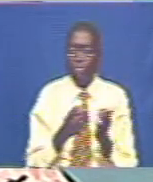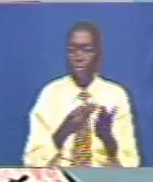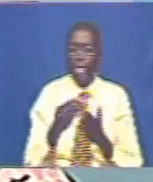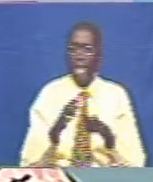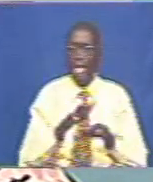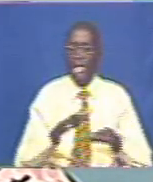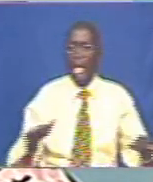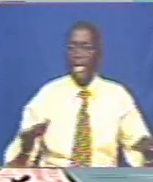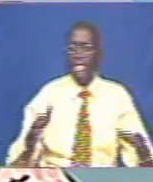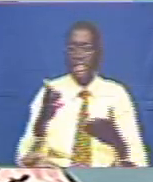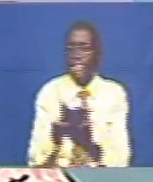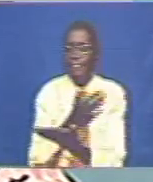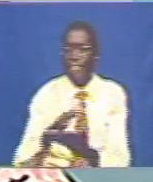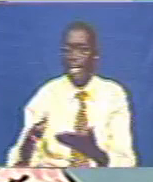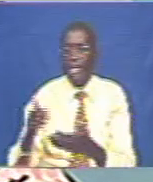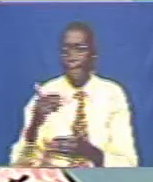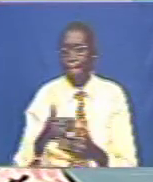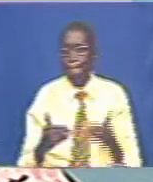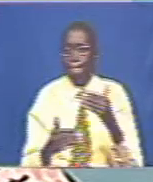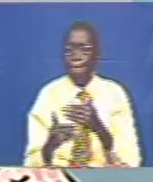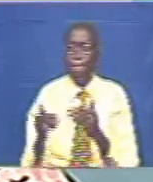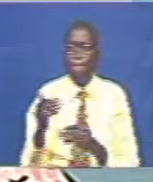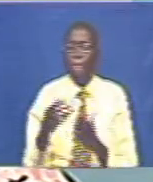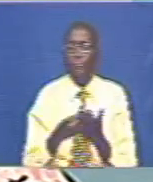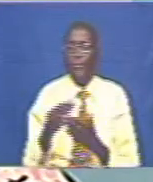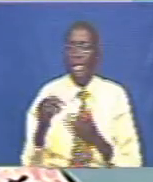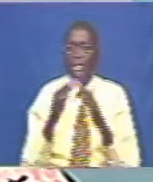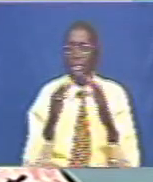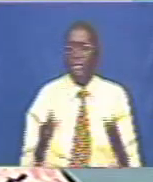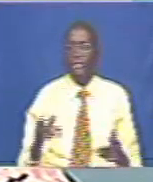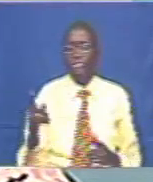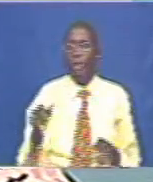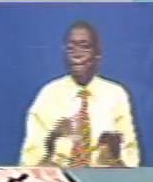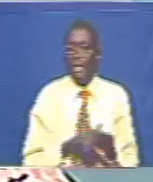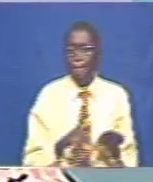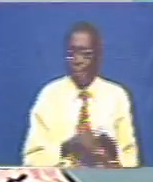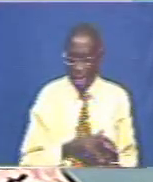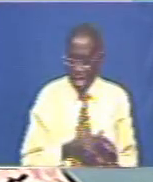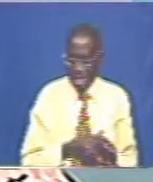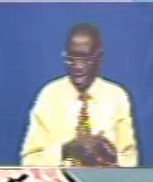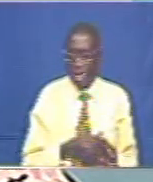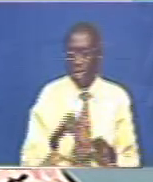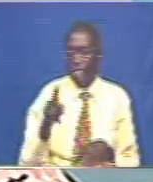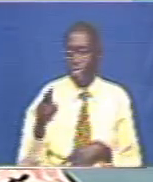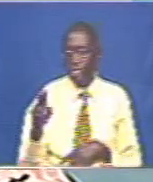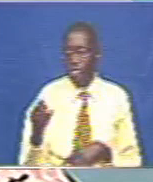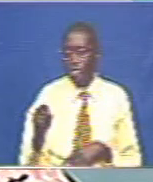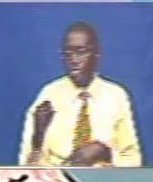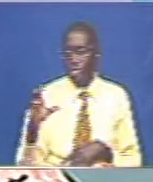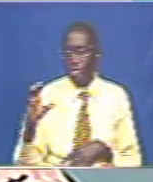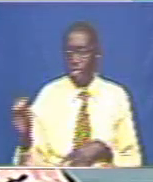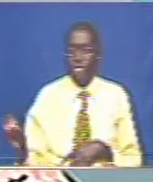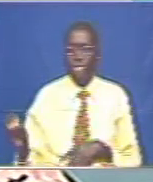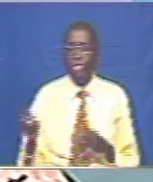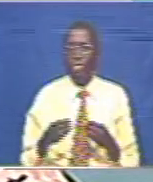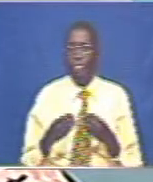they also build or even buy houses for their members. Mm-hmm. For KUSCCO, we are also